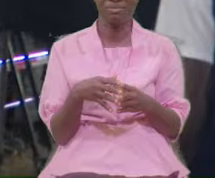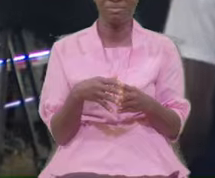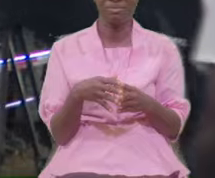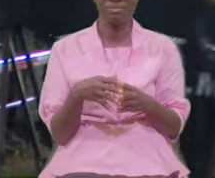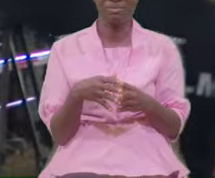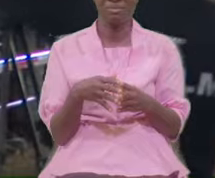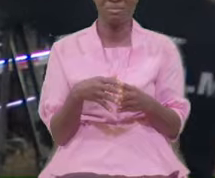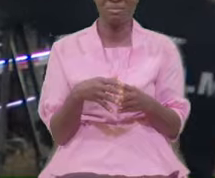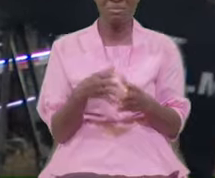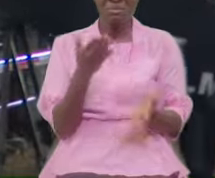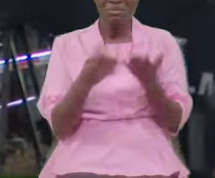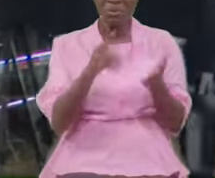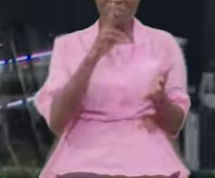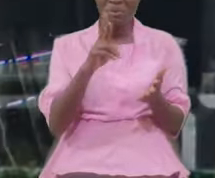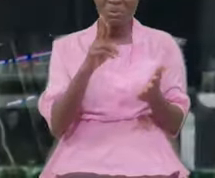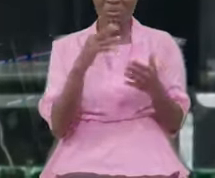come